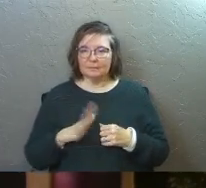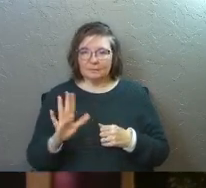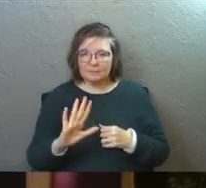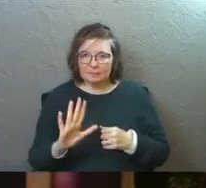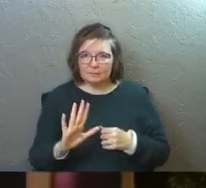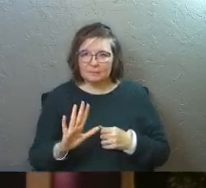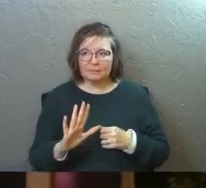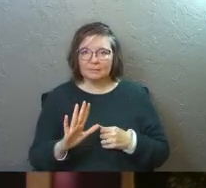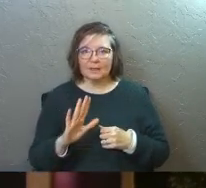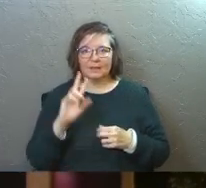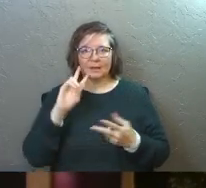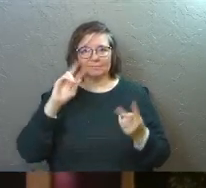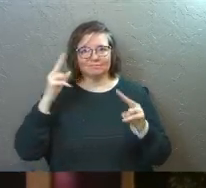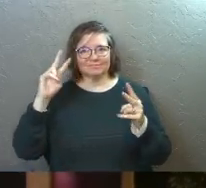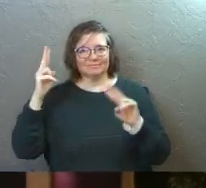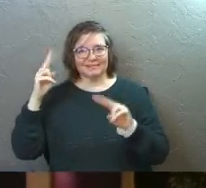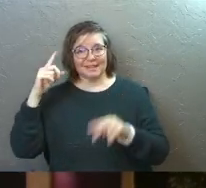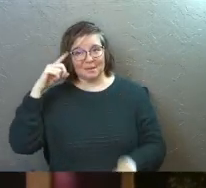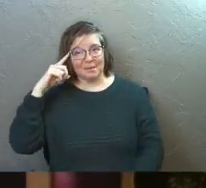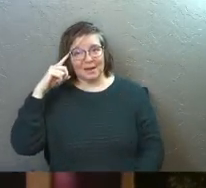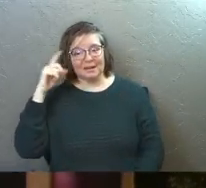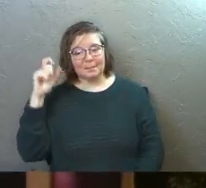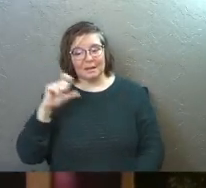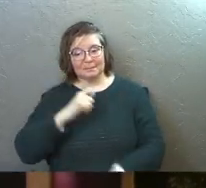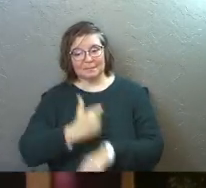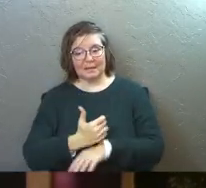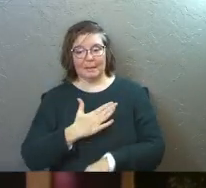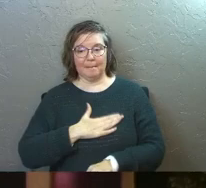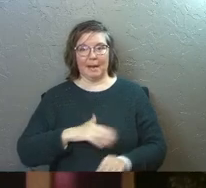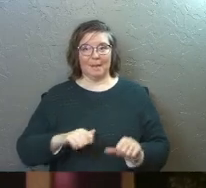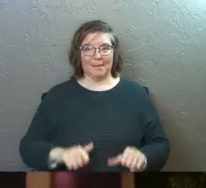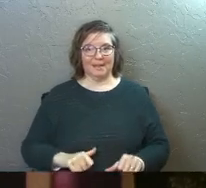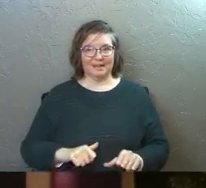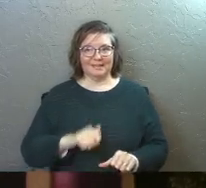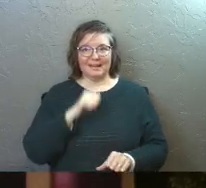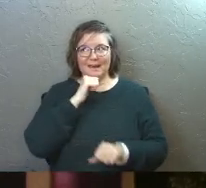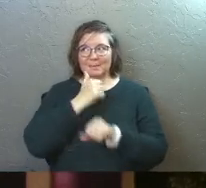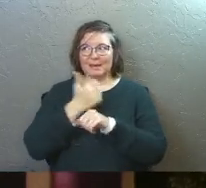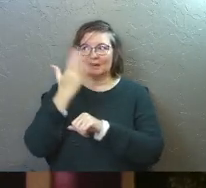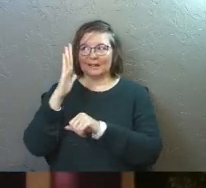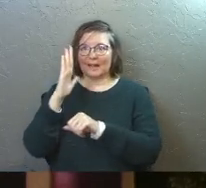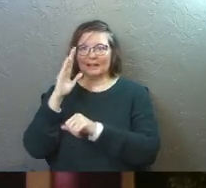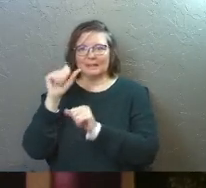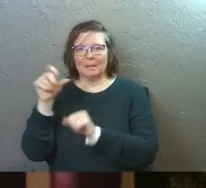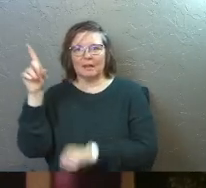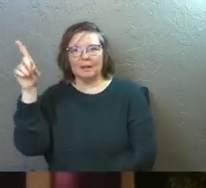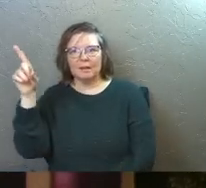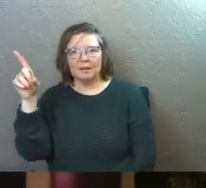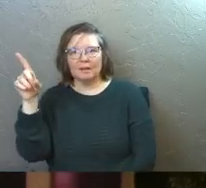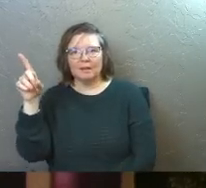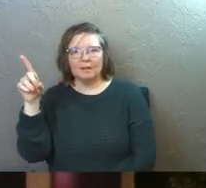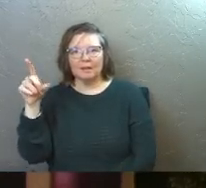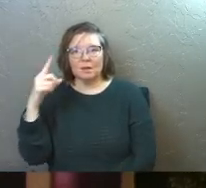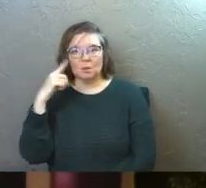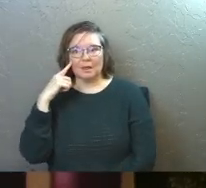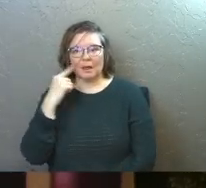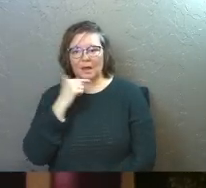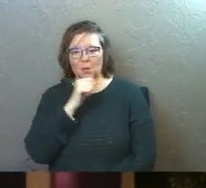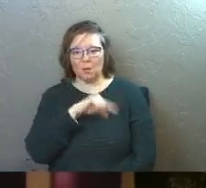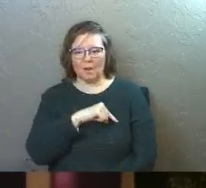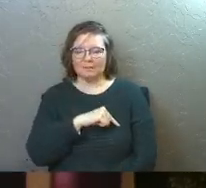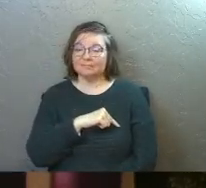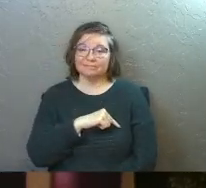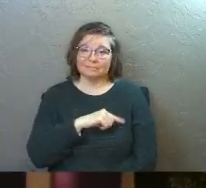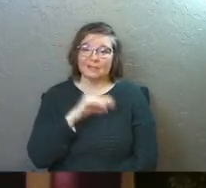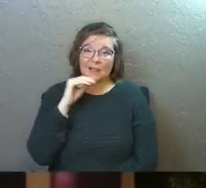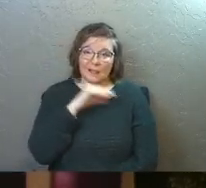again, there's the misconception in our mind. It must be based on my ability and not God's. I don't qualify. What about the second lie? And the